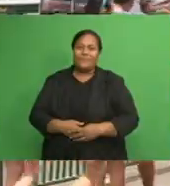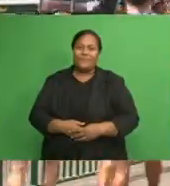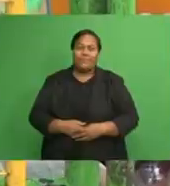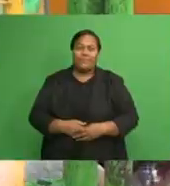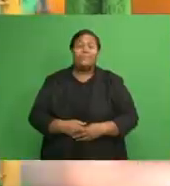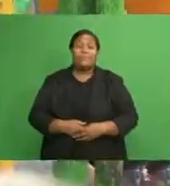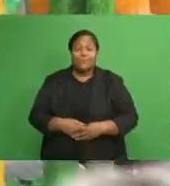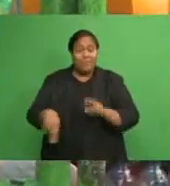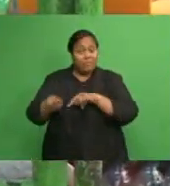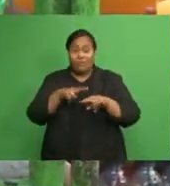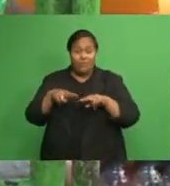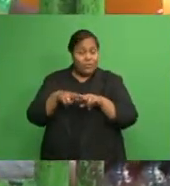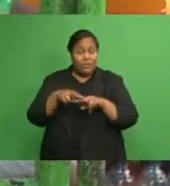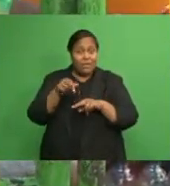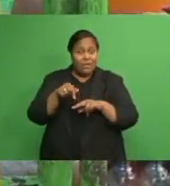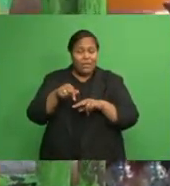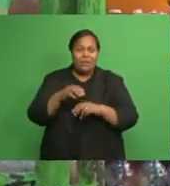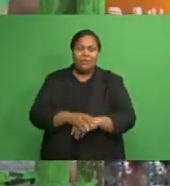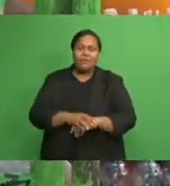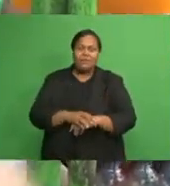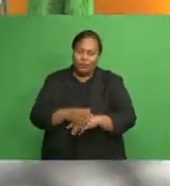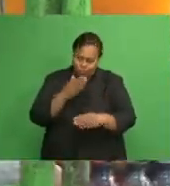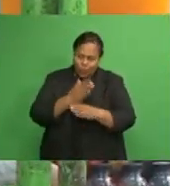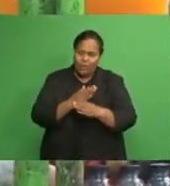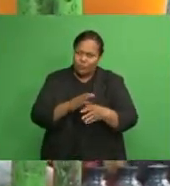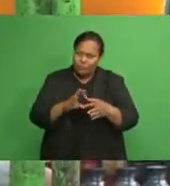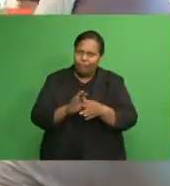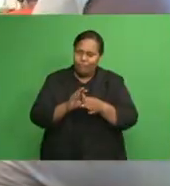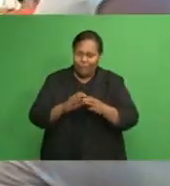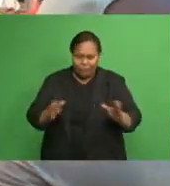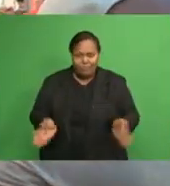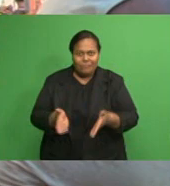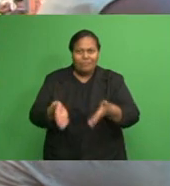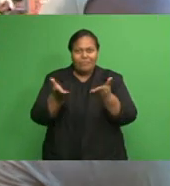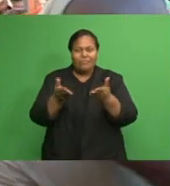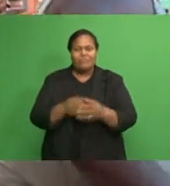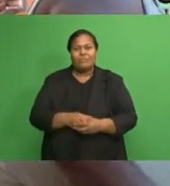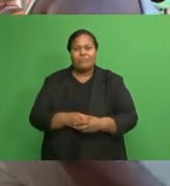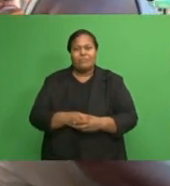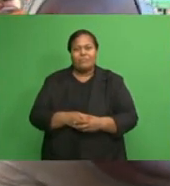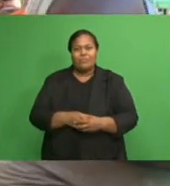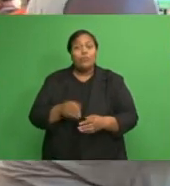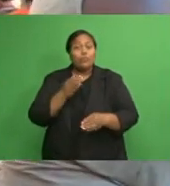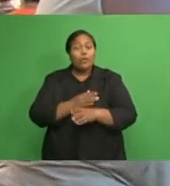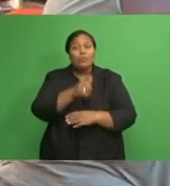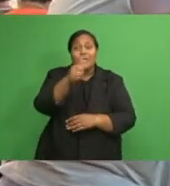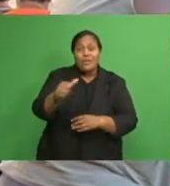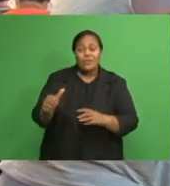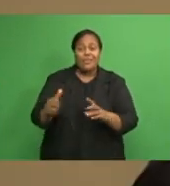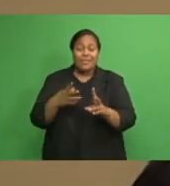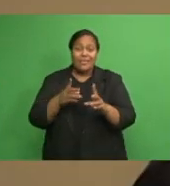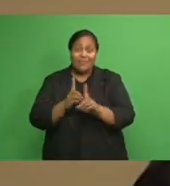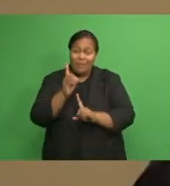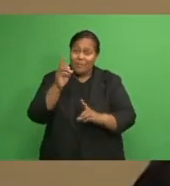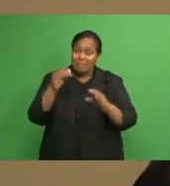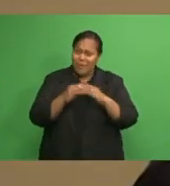case of Fiji that we're also working with. We've worked very closely with the Asian Development Bank as well as